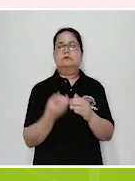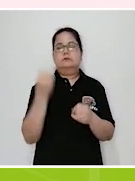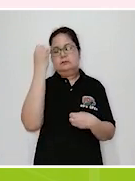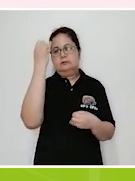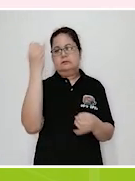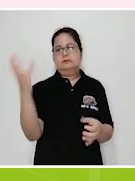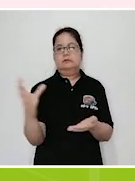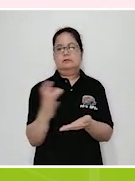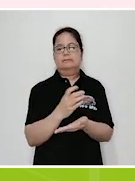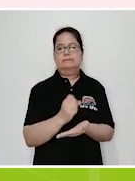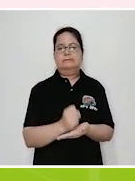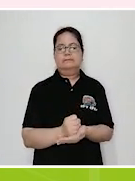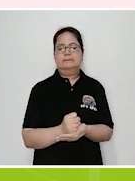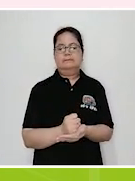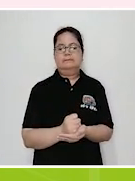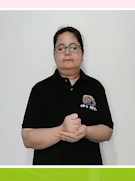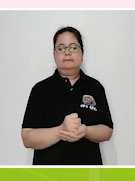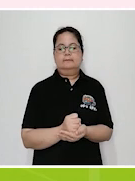data collected.